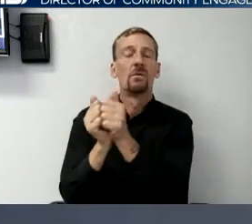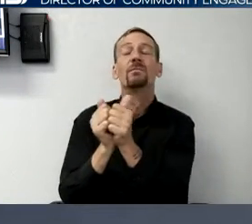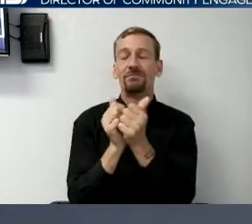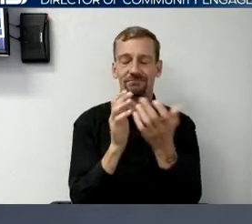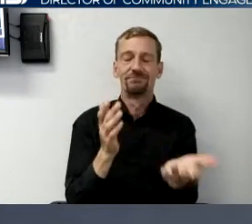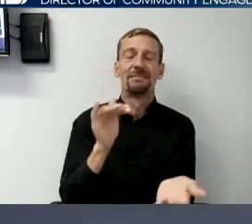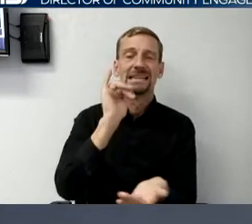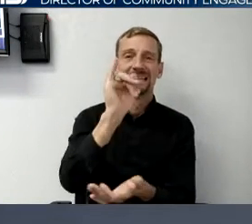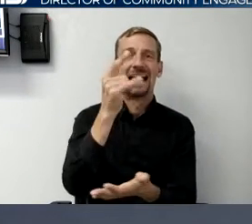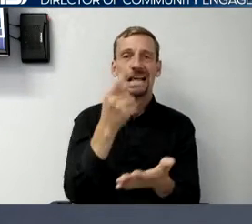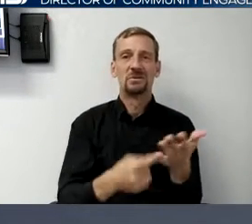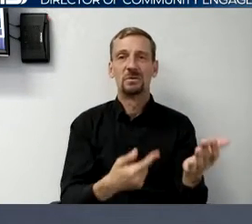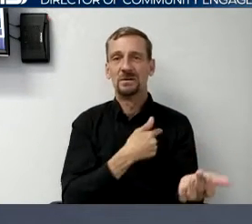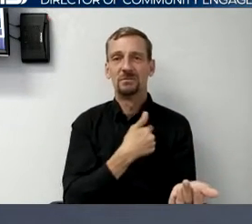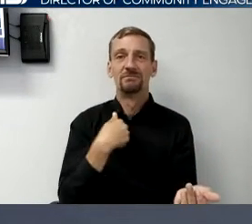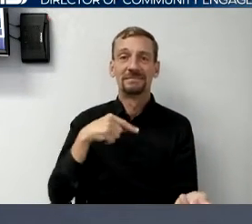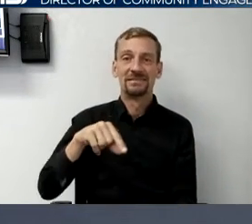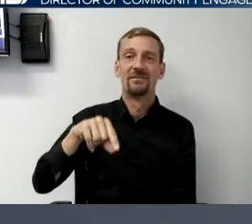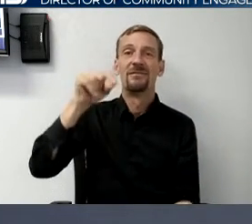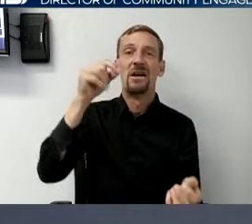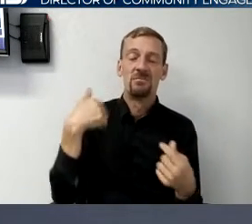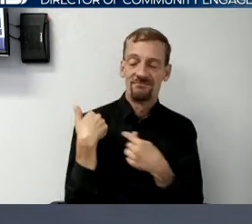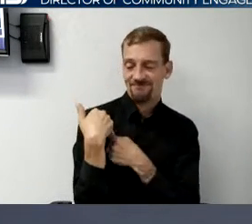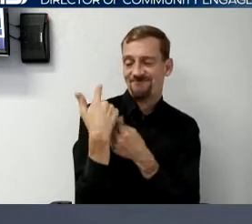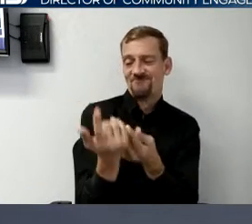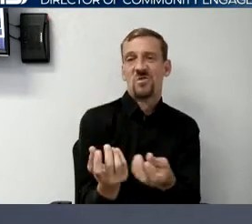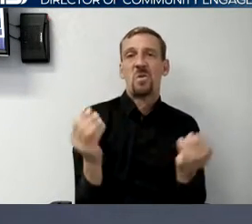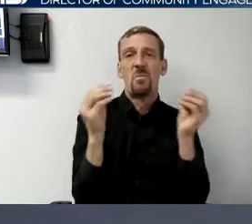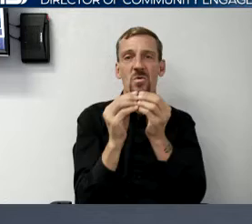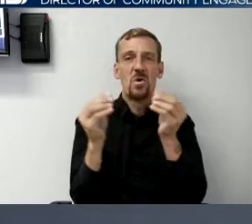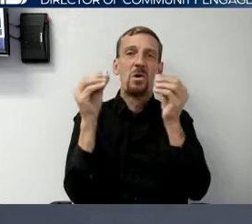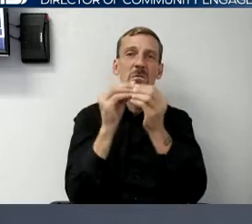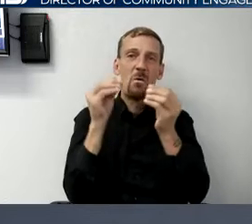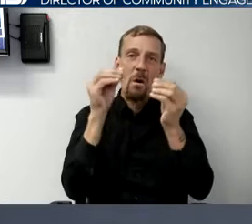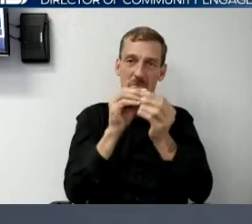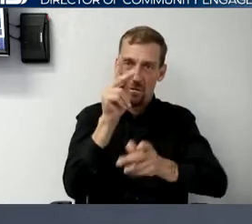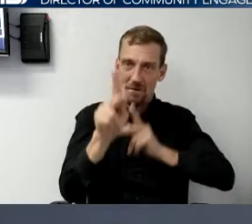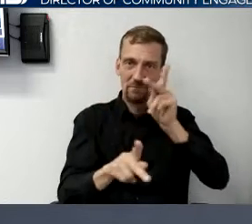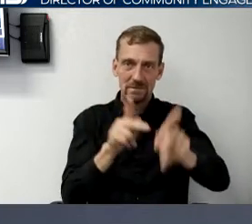is kind of what we've been seeing. More and more young people are